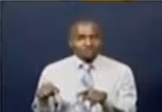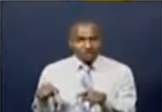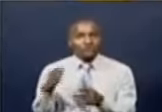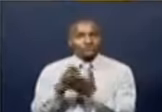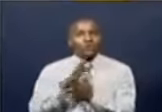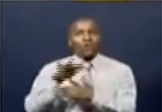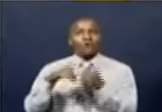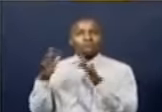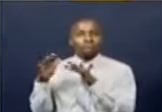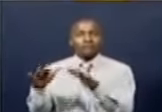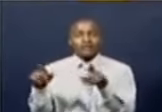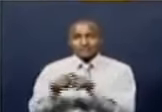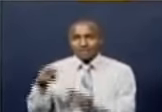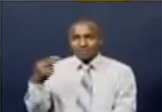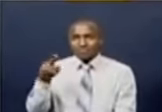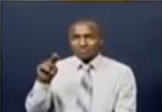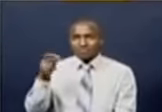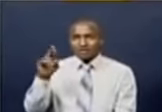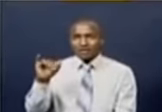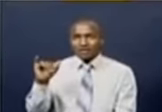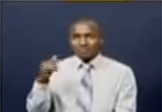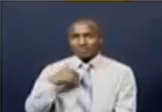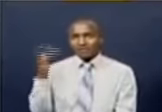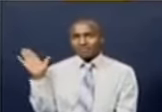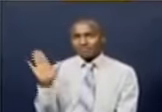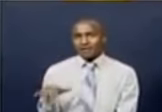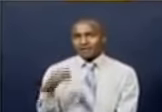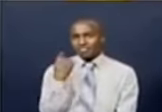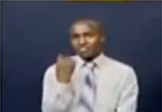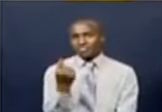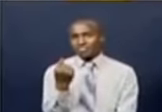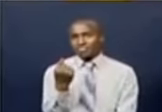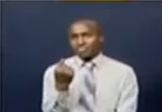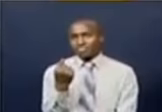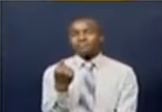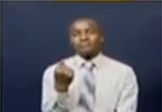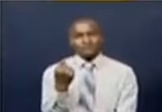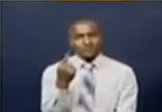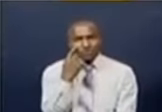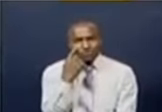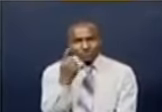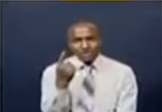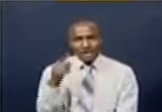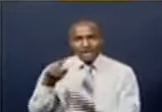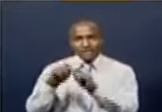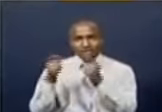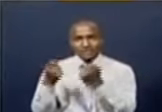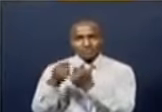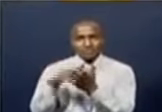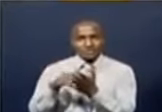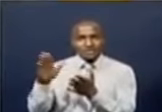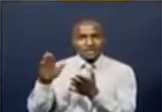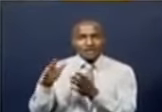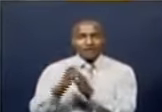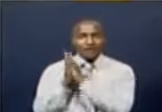The same to Hungary. I studied in Hungary, I just came back a few weeks ago. Mm-hmm. We sent a team there going for